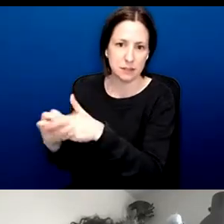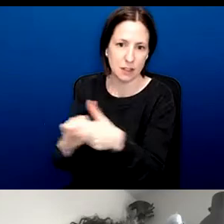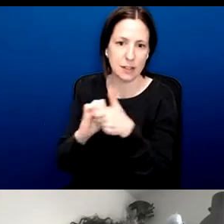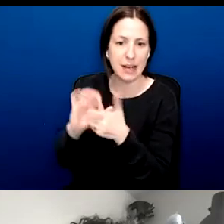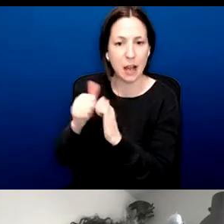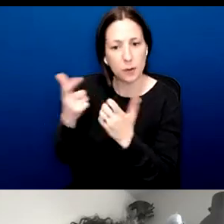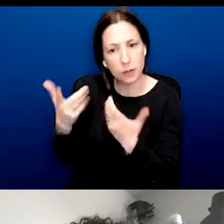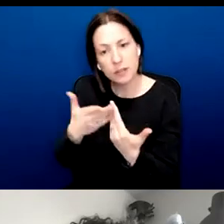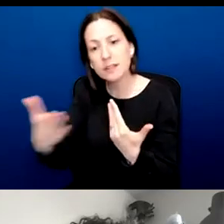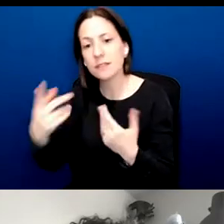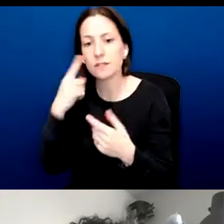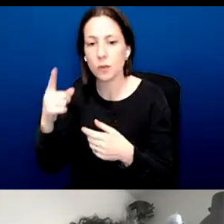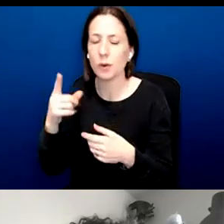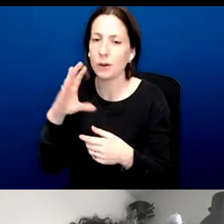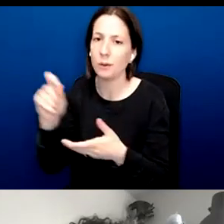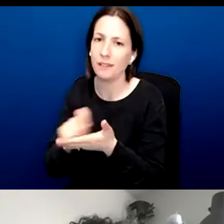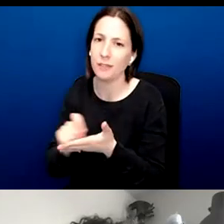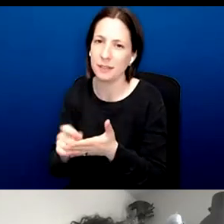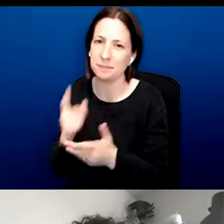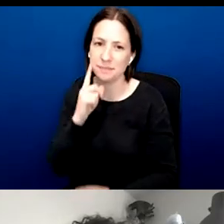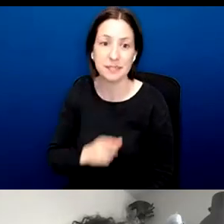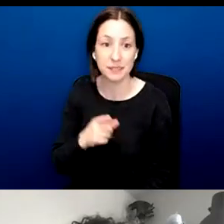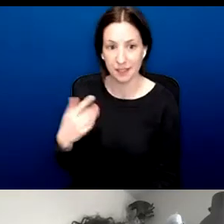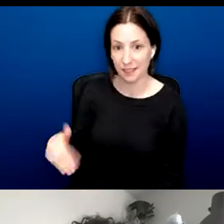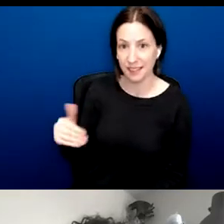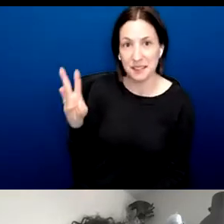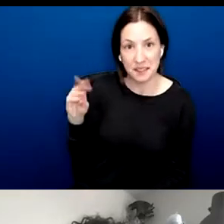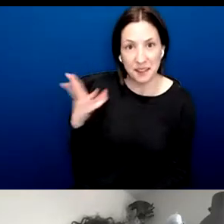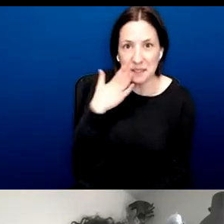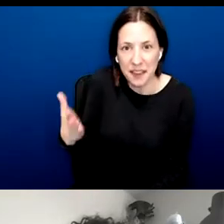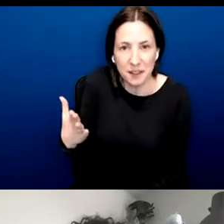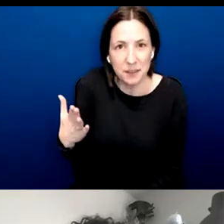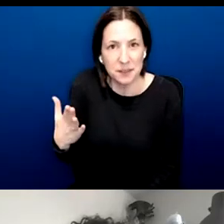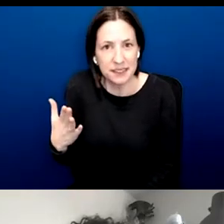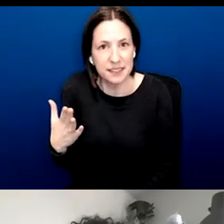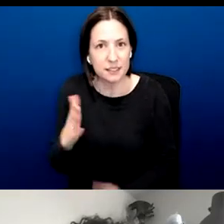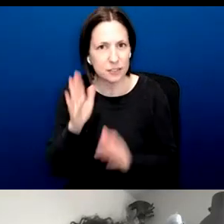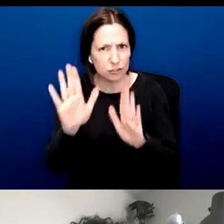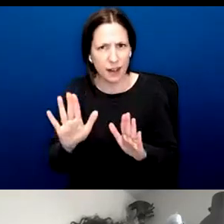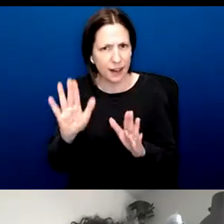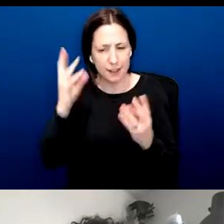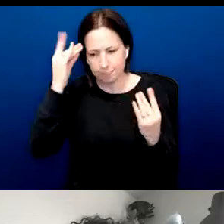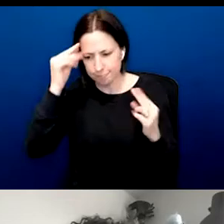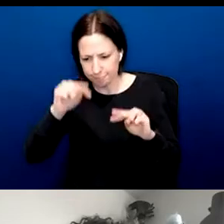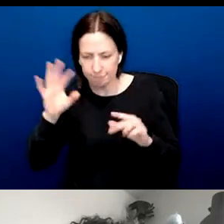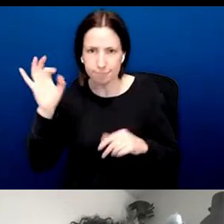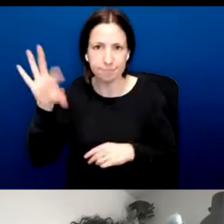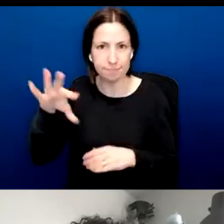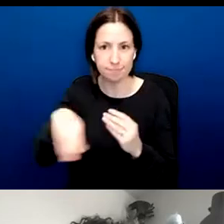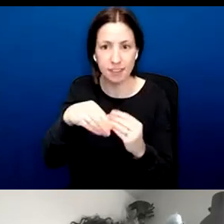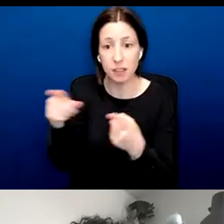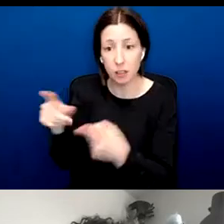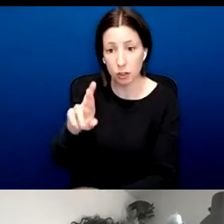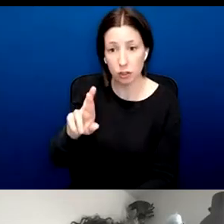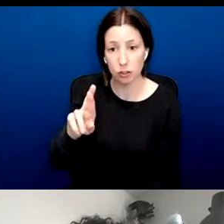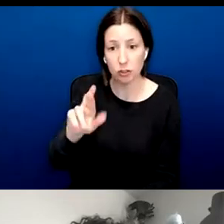processes of co-authoring, I think. Wow, thank you. That's some great insight to add. Radhika, is there anything you'd like to